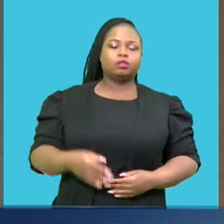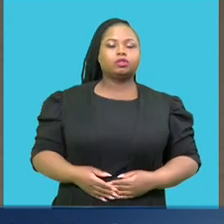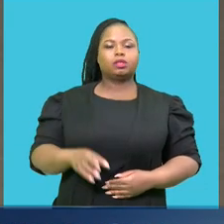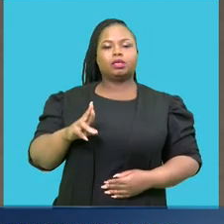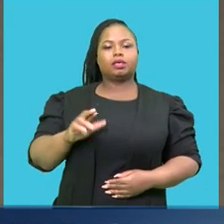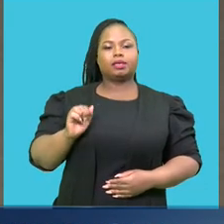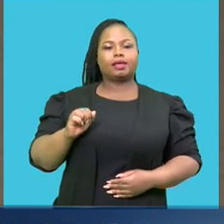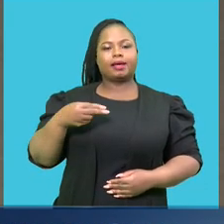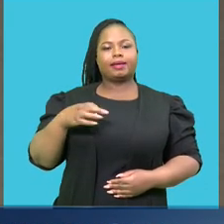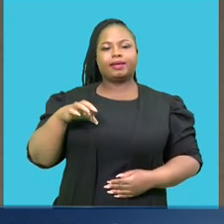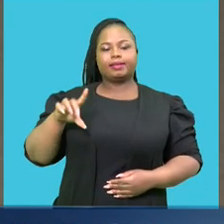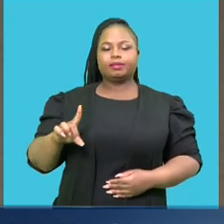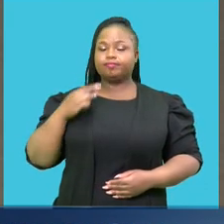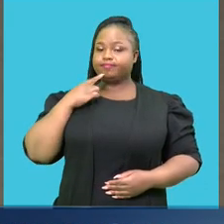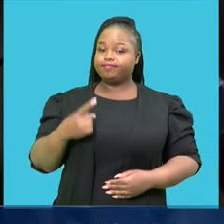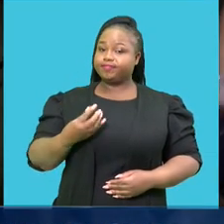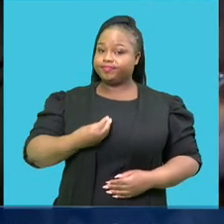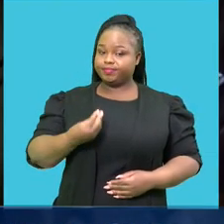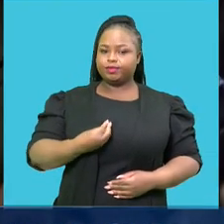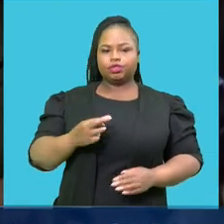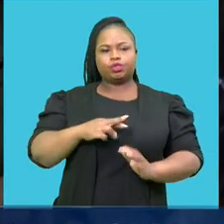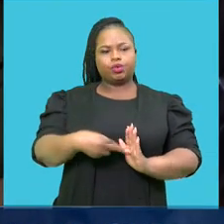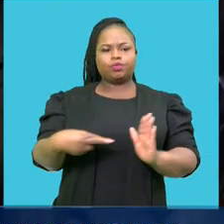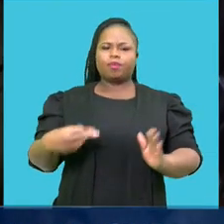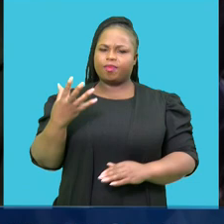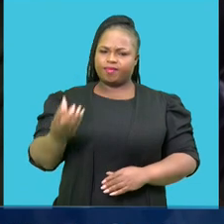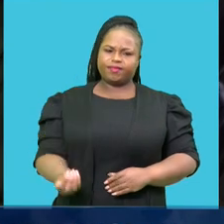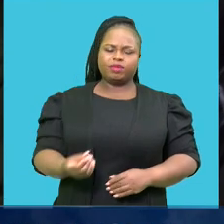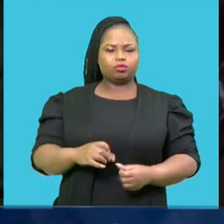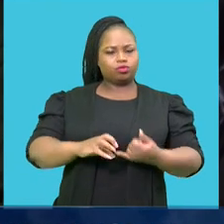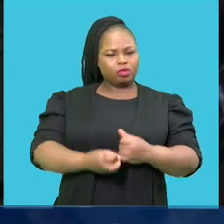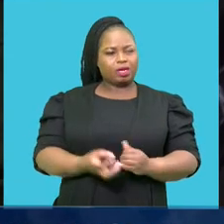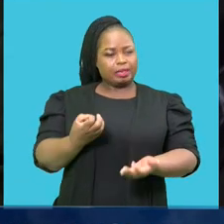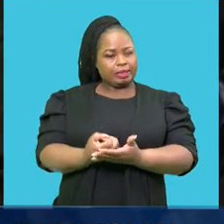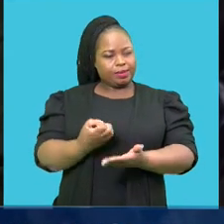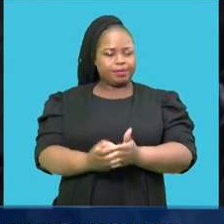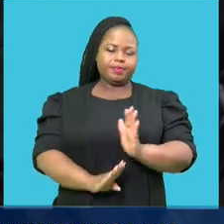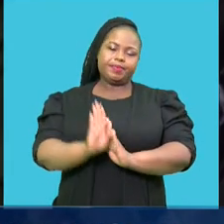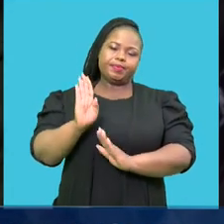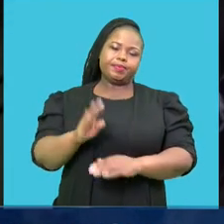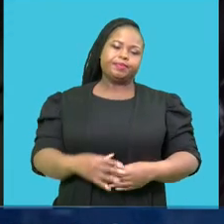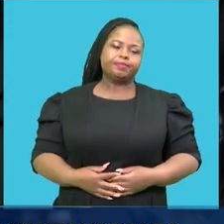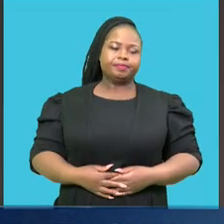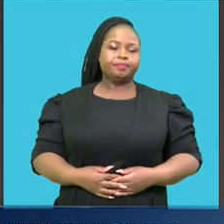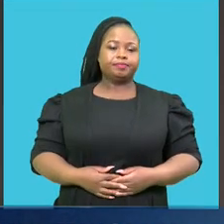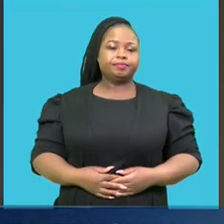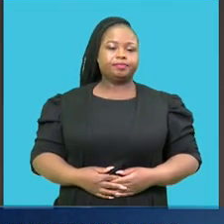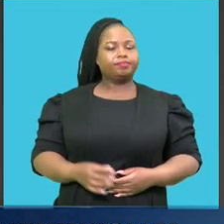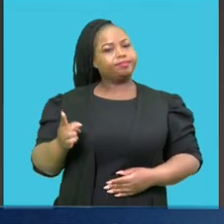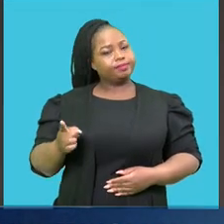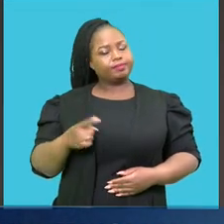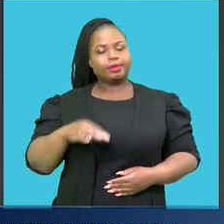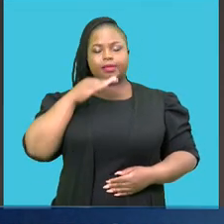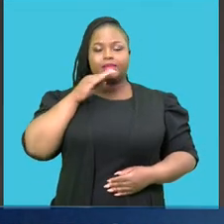hit benshams Uzi inja inendiye maugmele illale ukfugula umno to waguleli This would simply